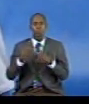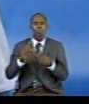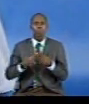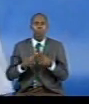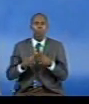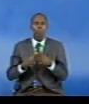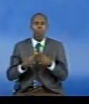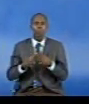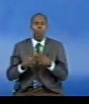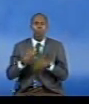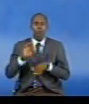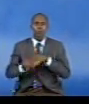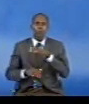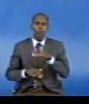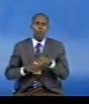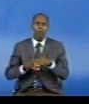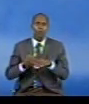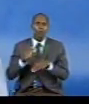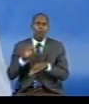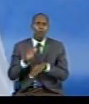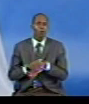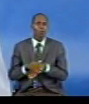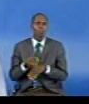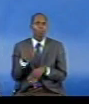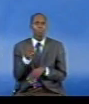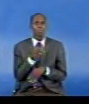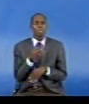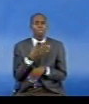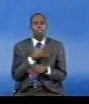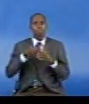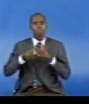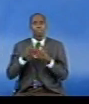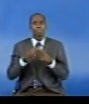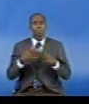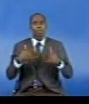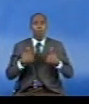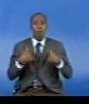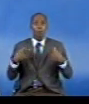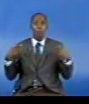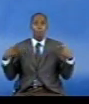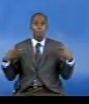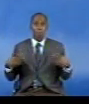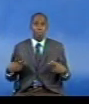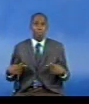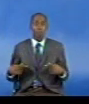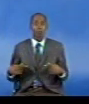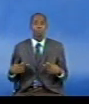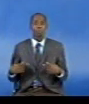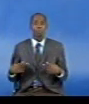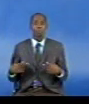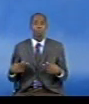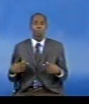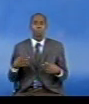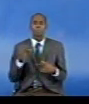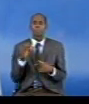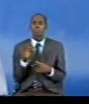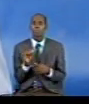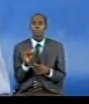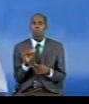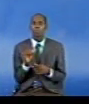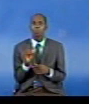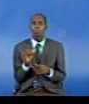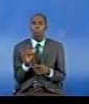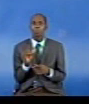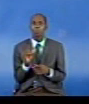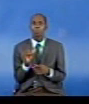people were stepping on my feet, and I started having pain all over my feet. So I've been